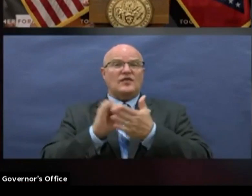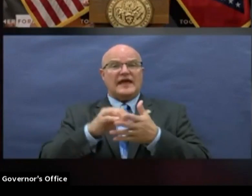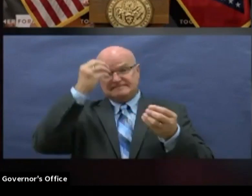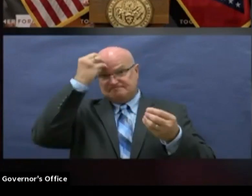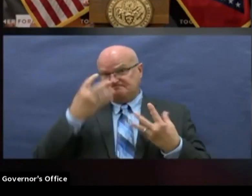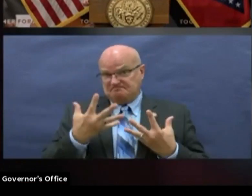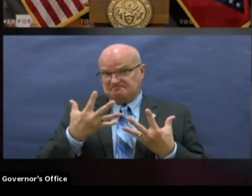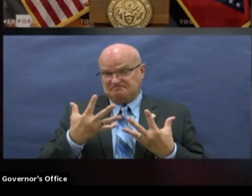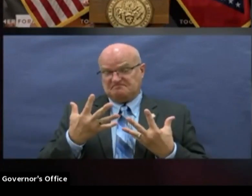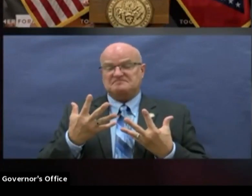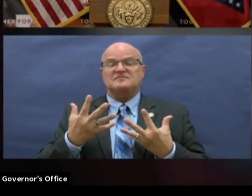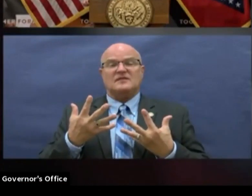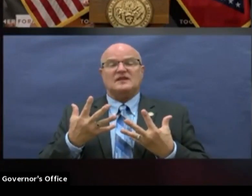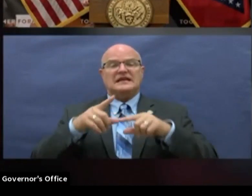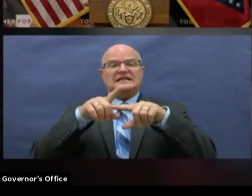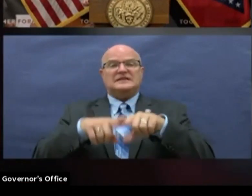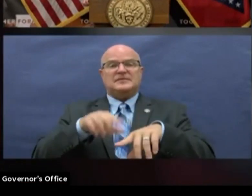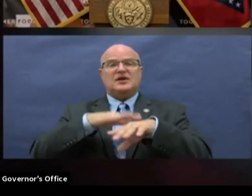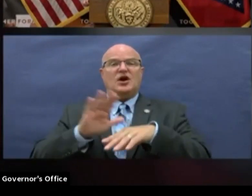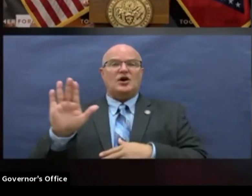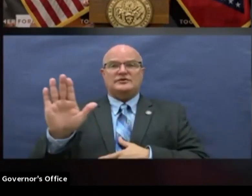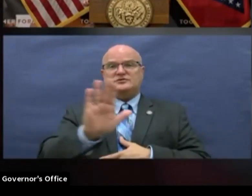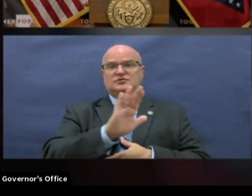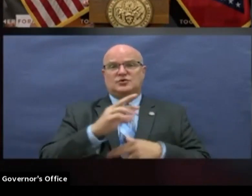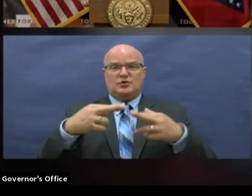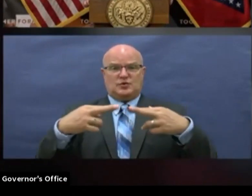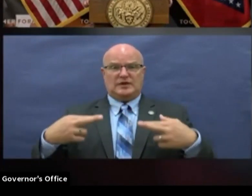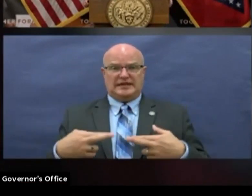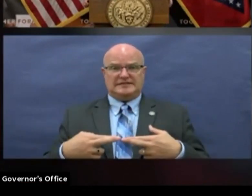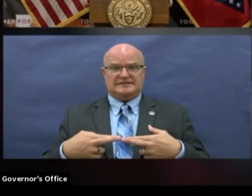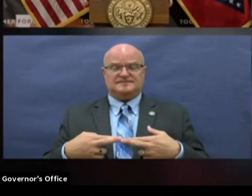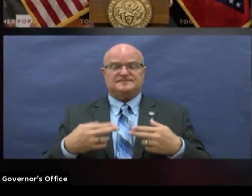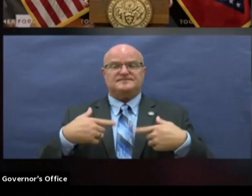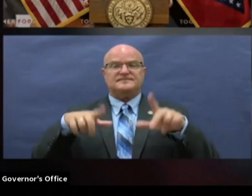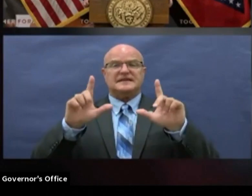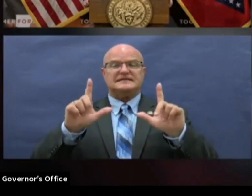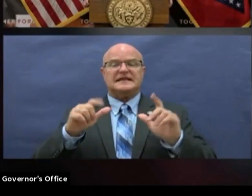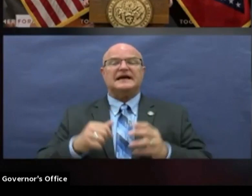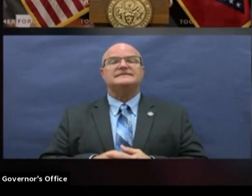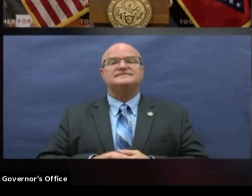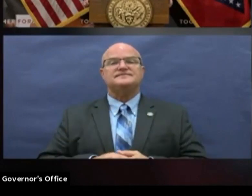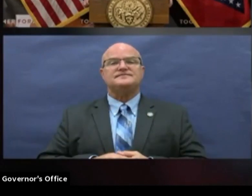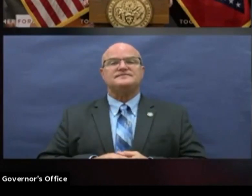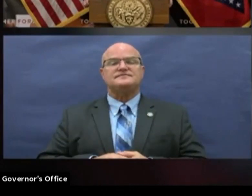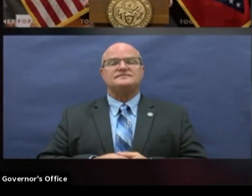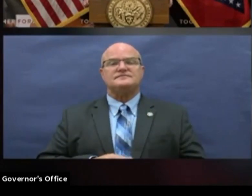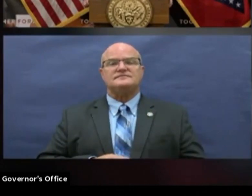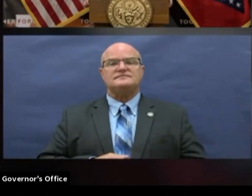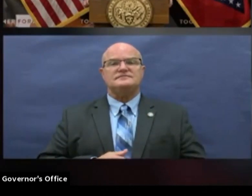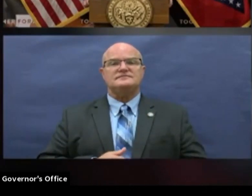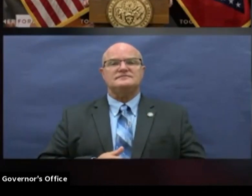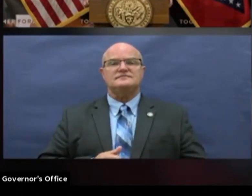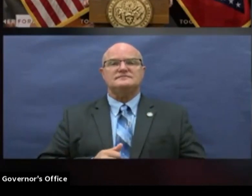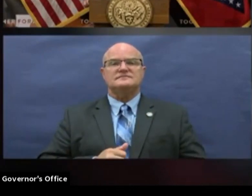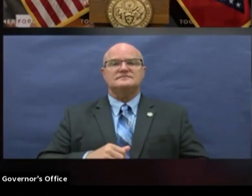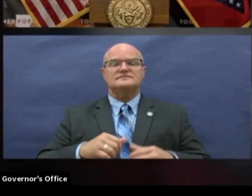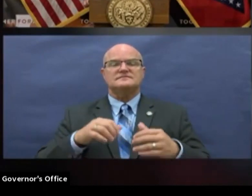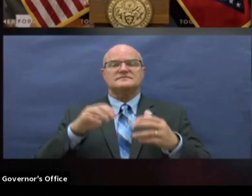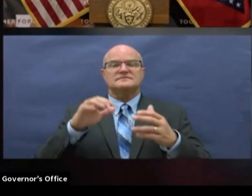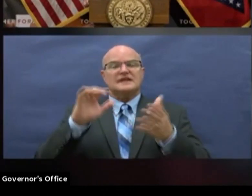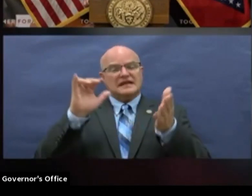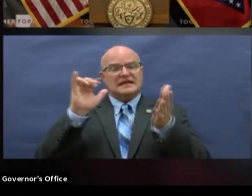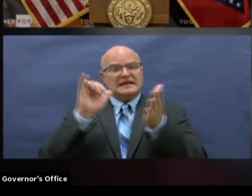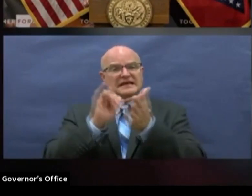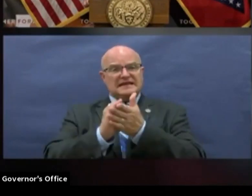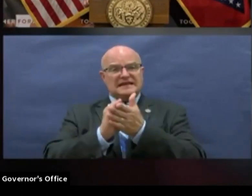informative, everybody, depending upon the region that you're in. And then the next one, if we go to it,